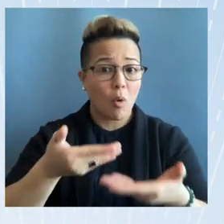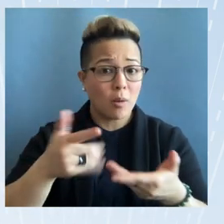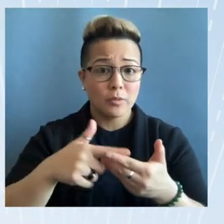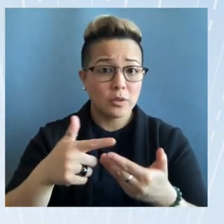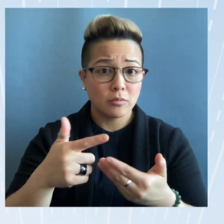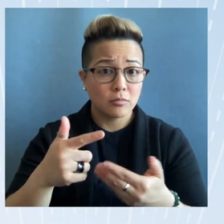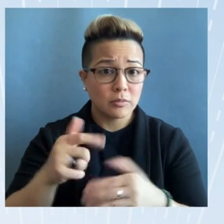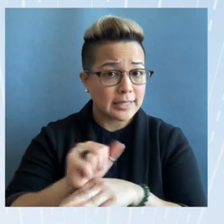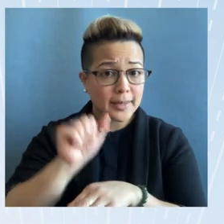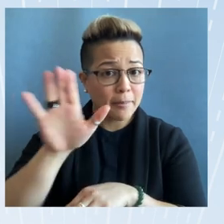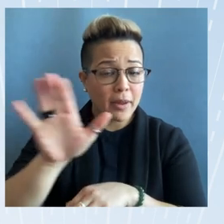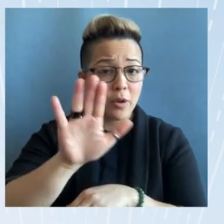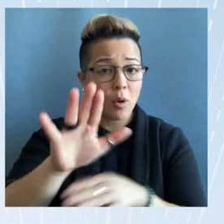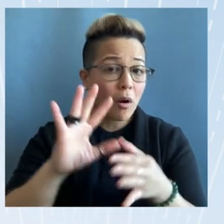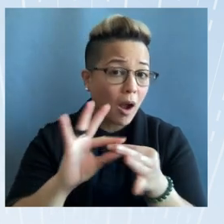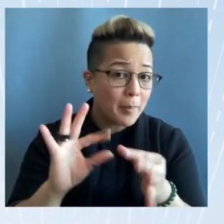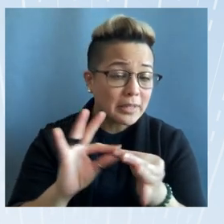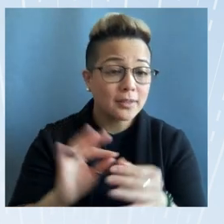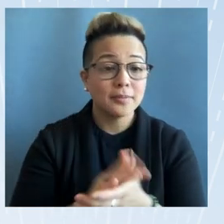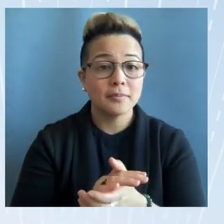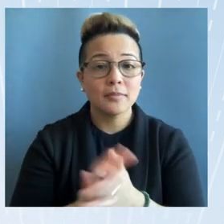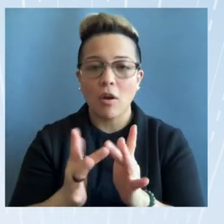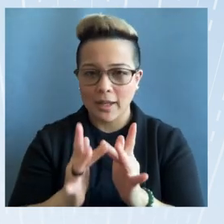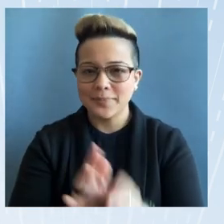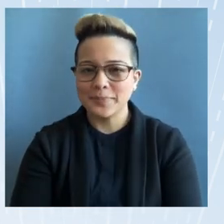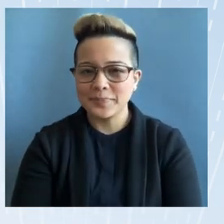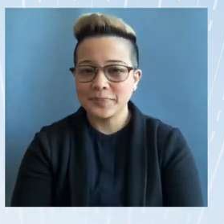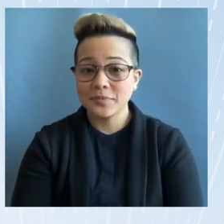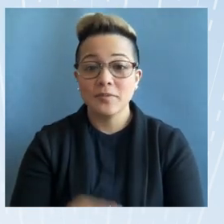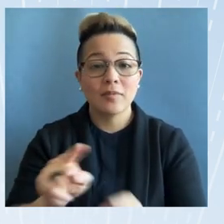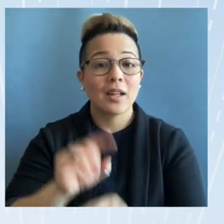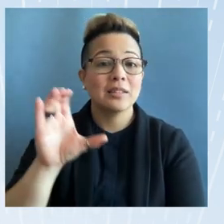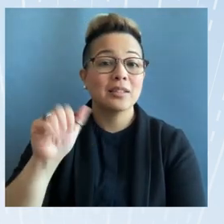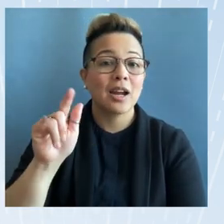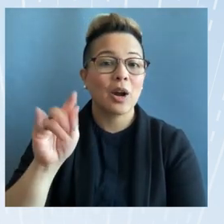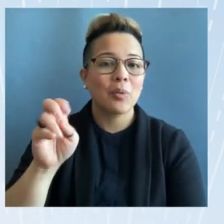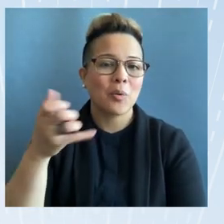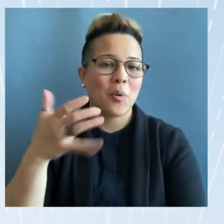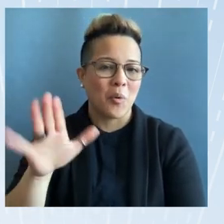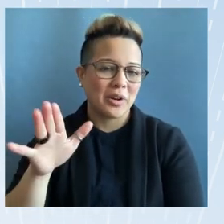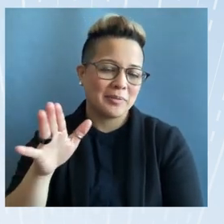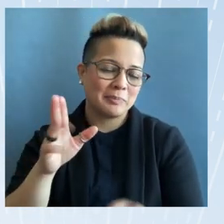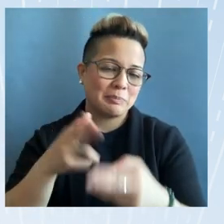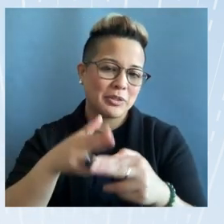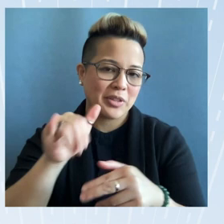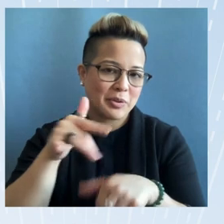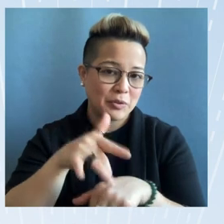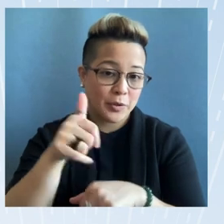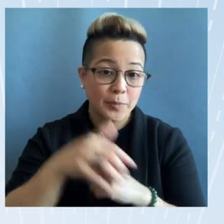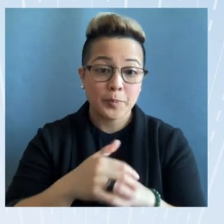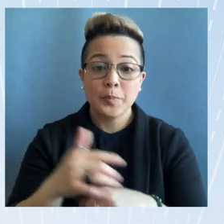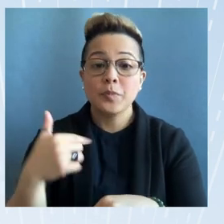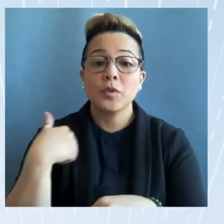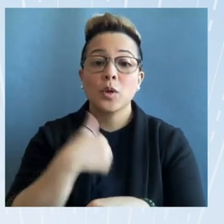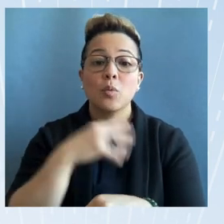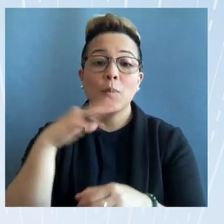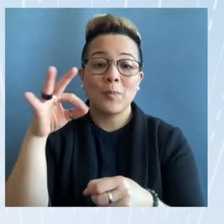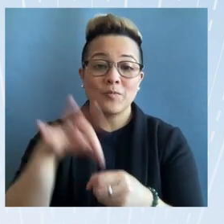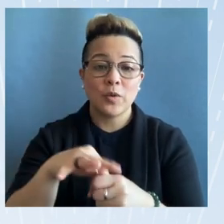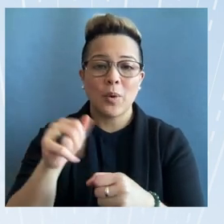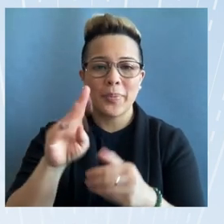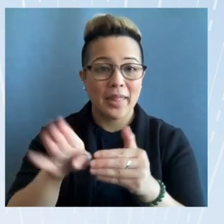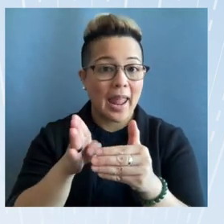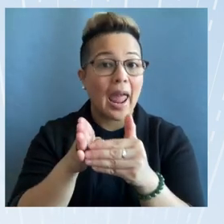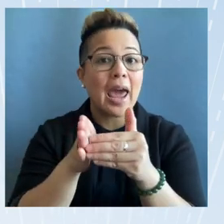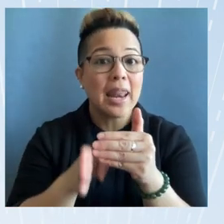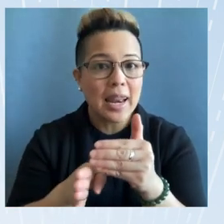your comments online. So as Caroline has already pointed out, we will be voting at the end of the